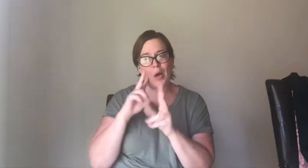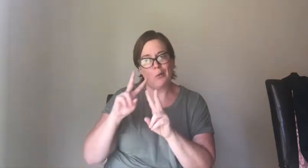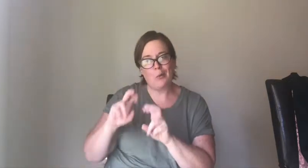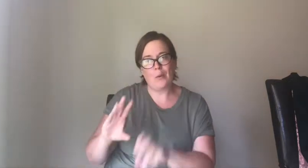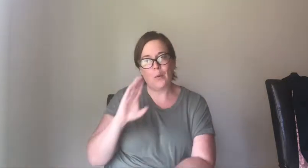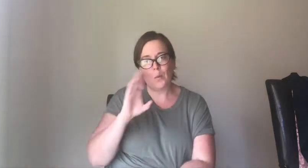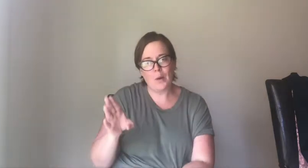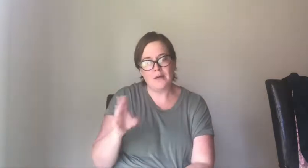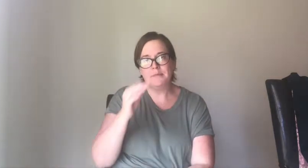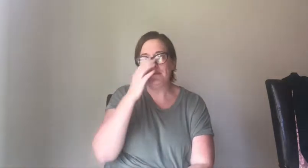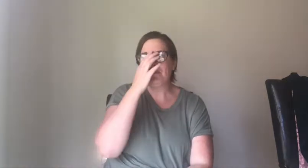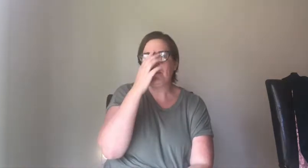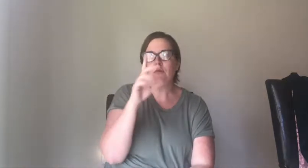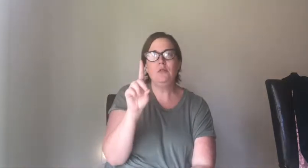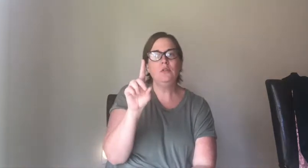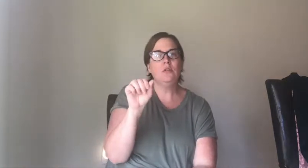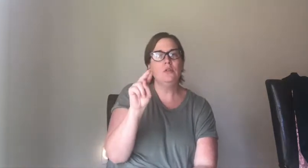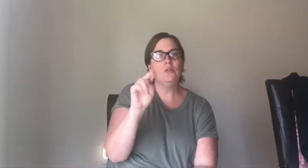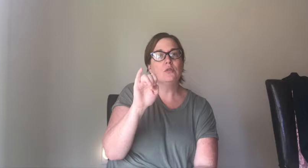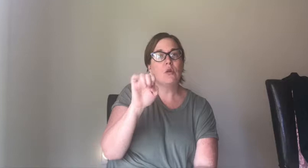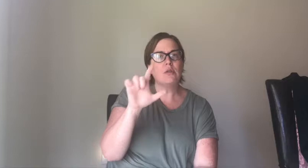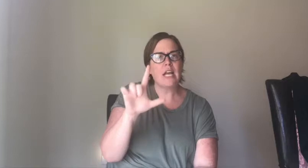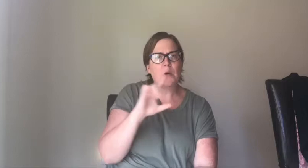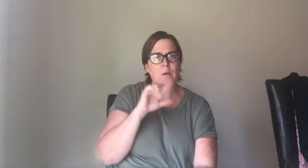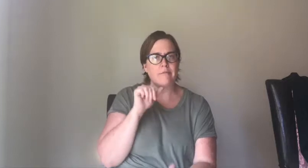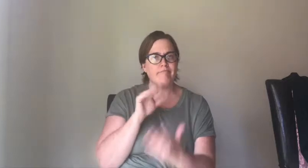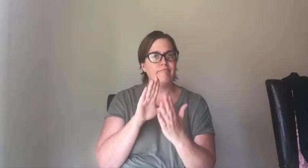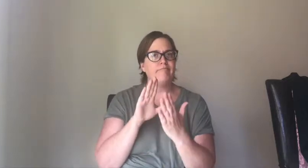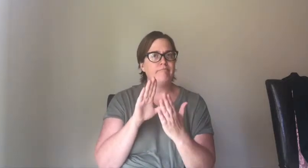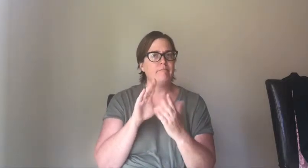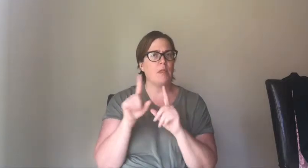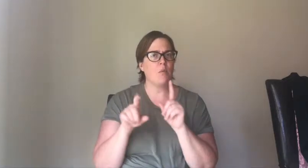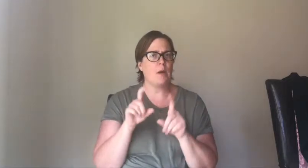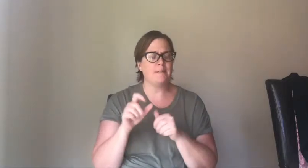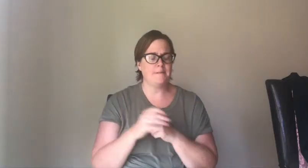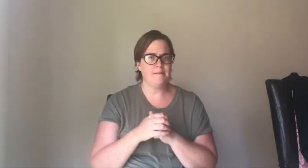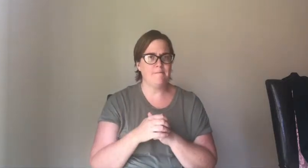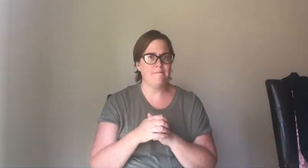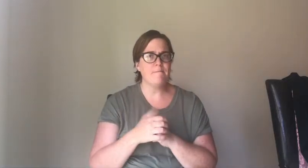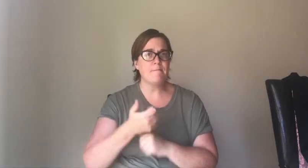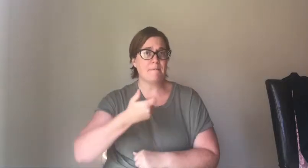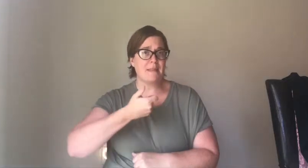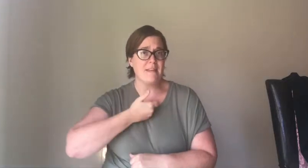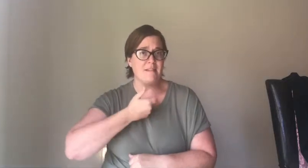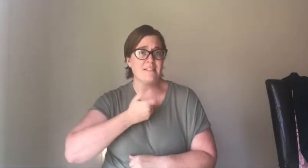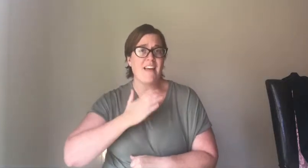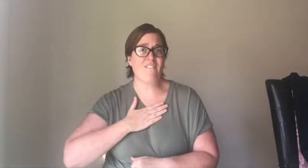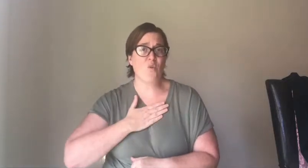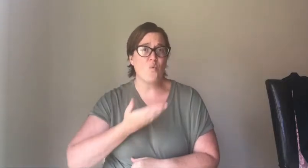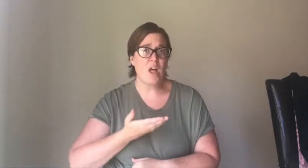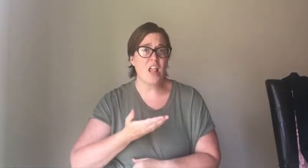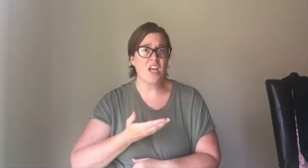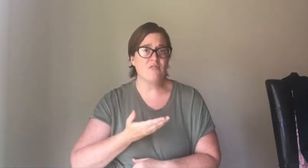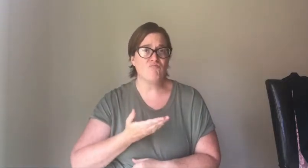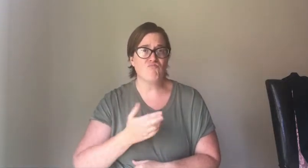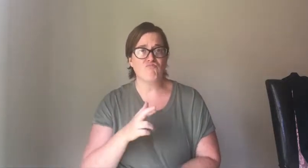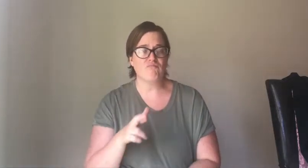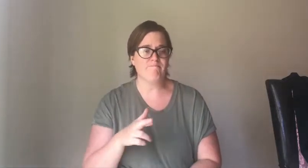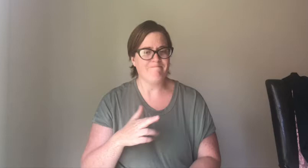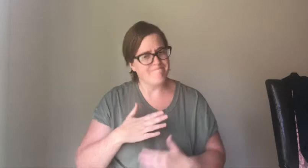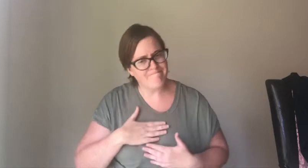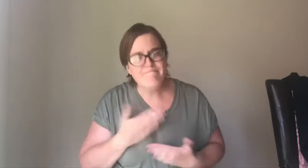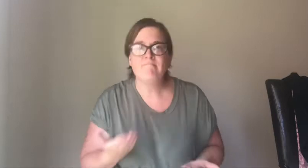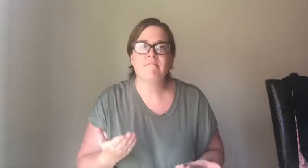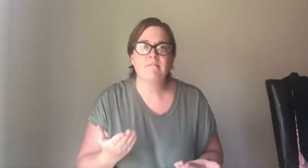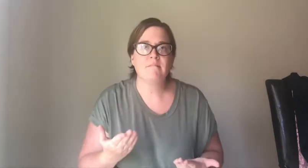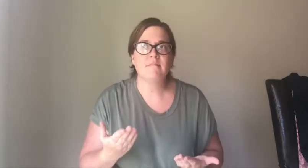the grain. And so today, Daniel is our hero, and we're going to look at one of the most famous stories in the Bible, actually, of Daniel and the lion's den. Some